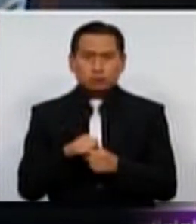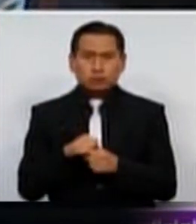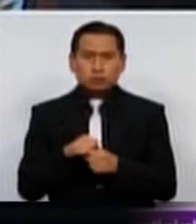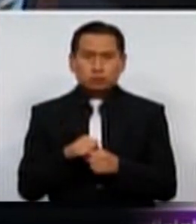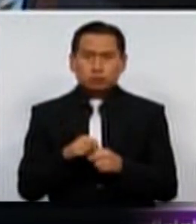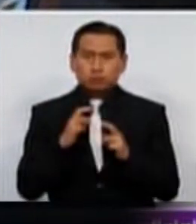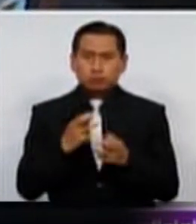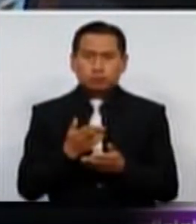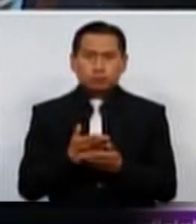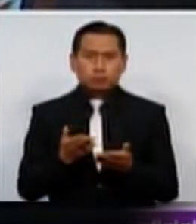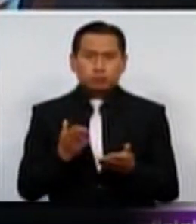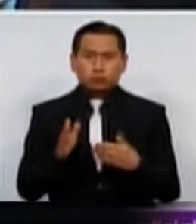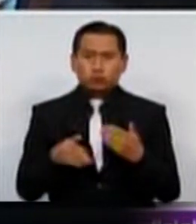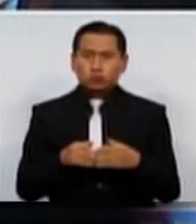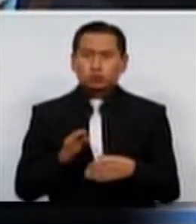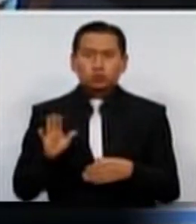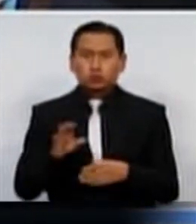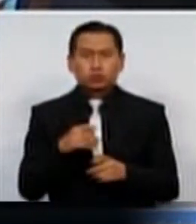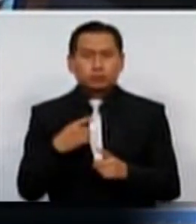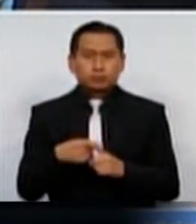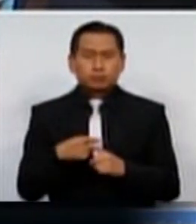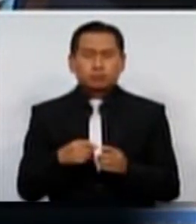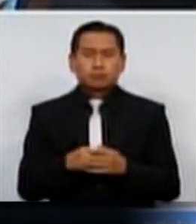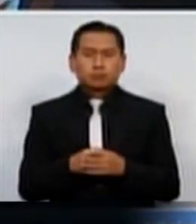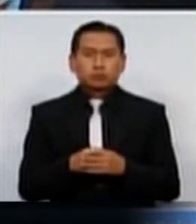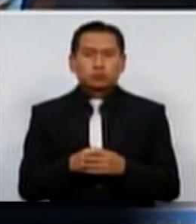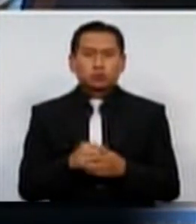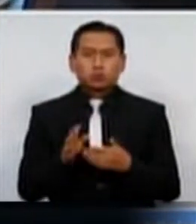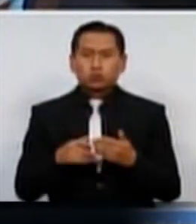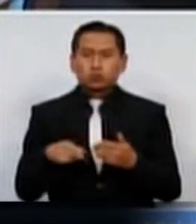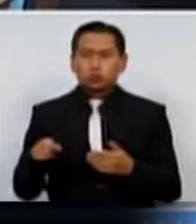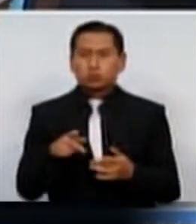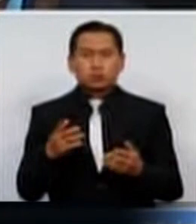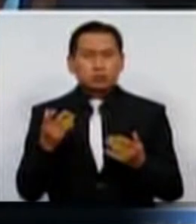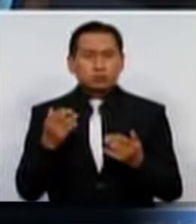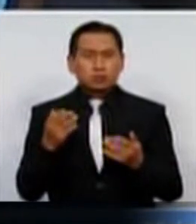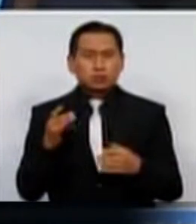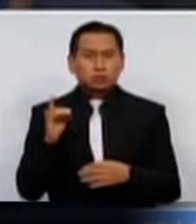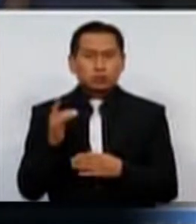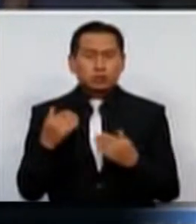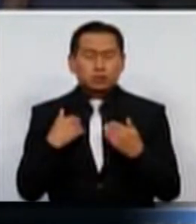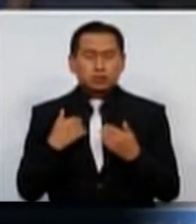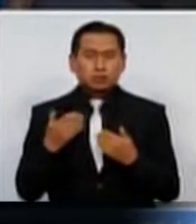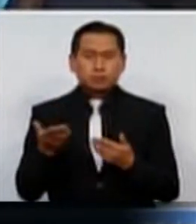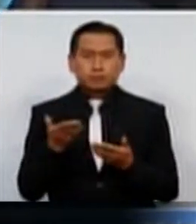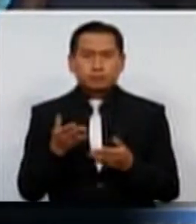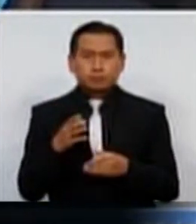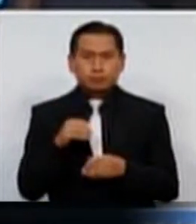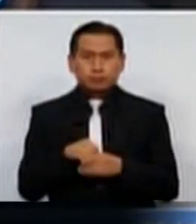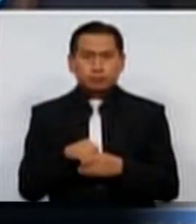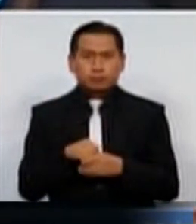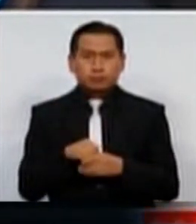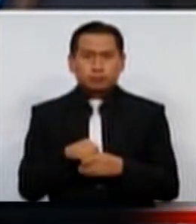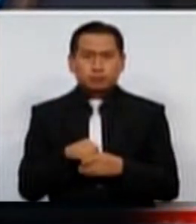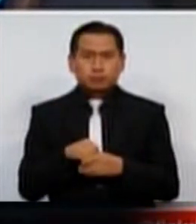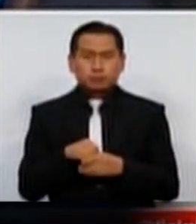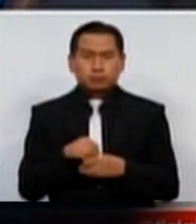work to answer all of to this expectation and hope that the Bolivian people have